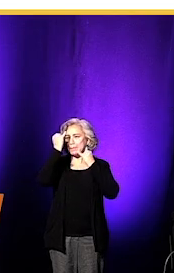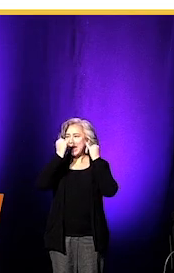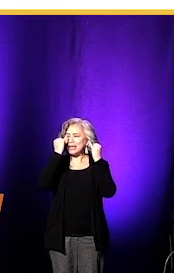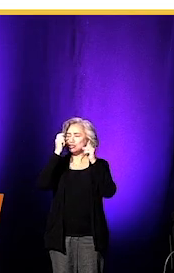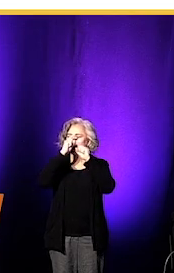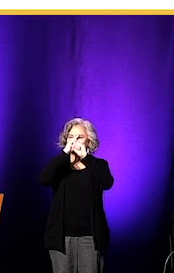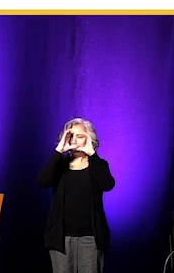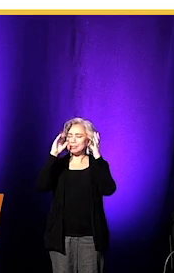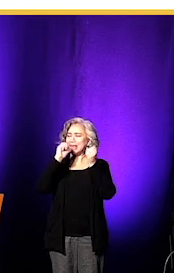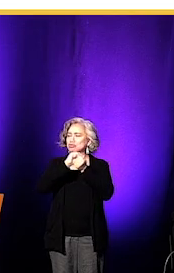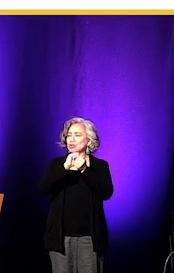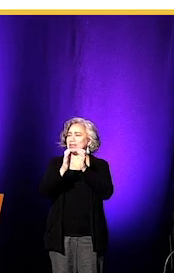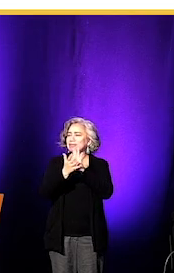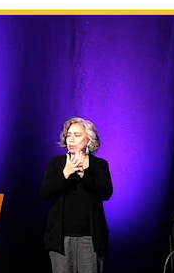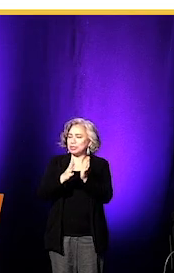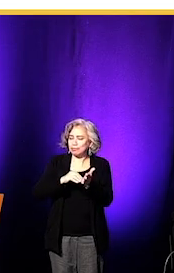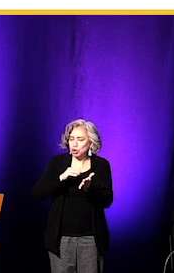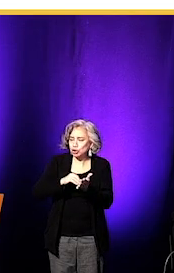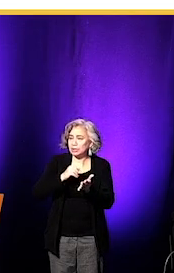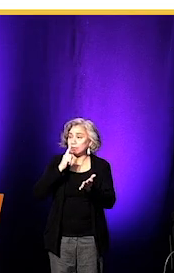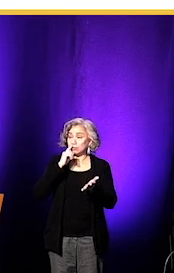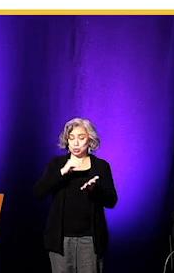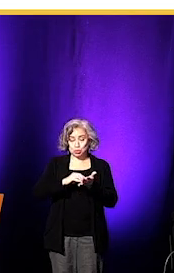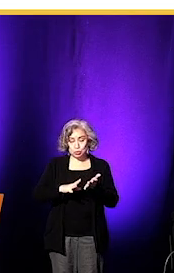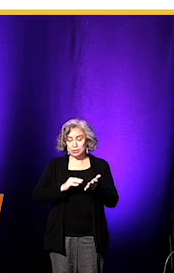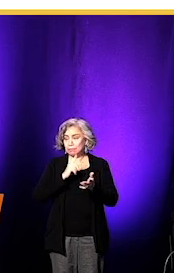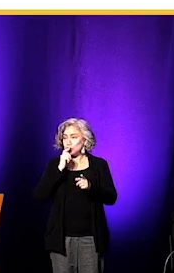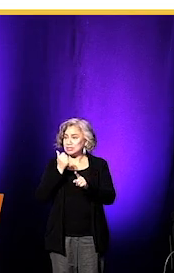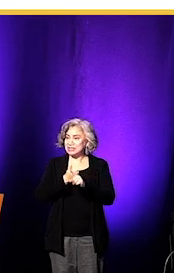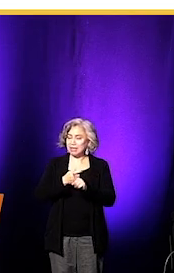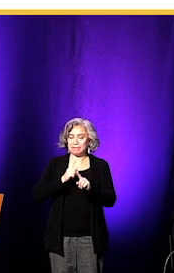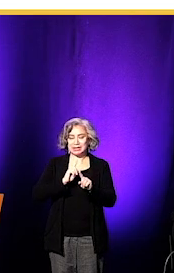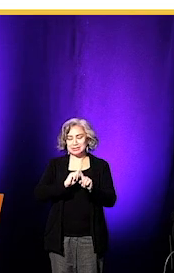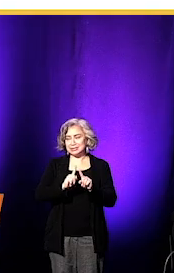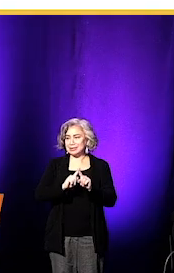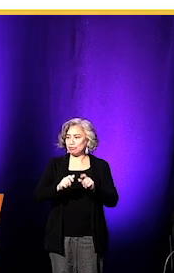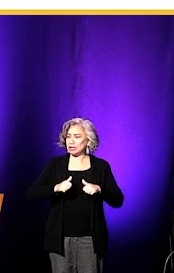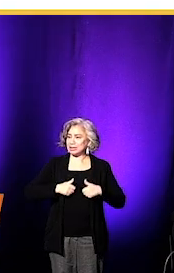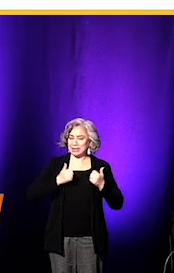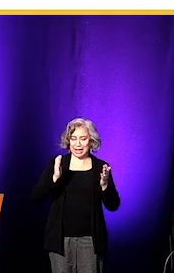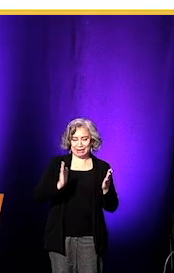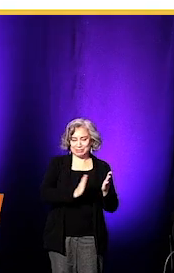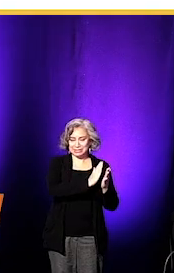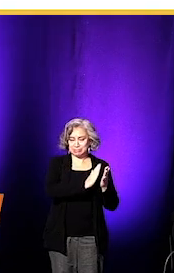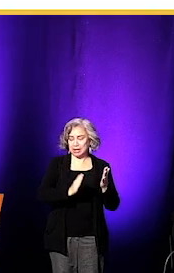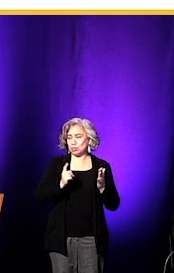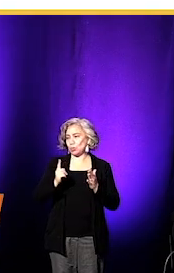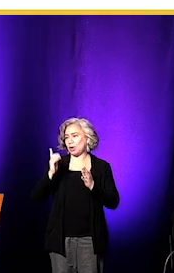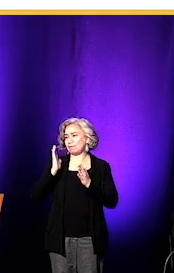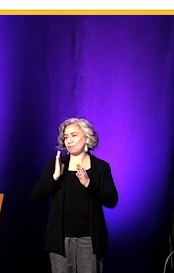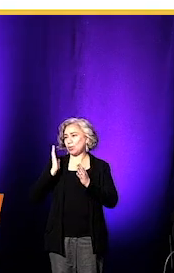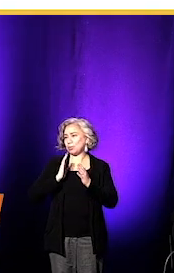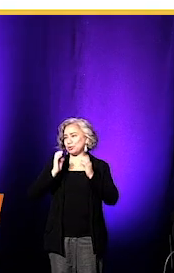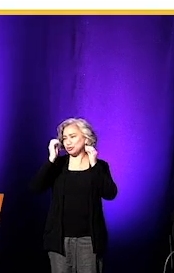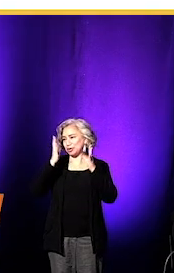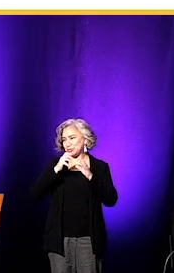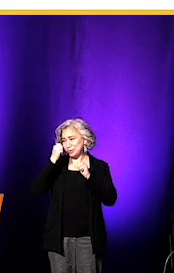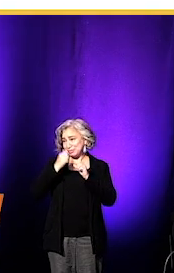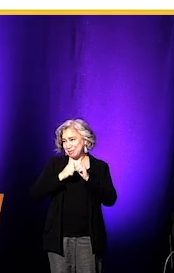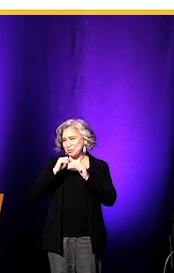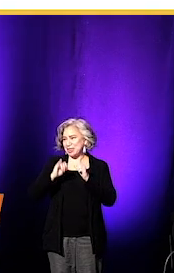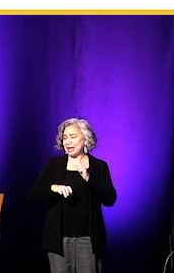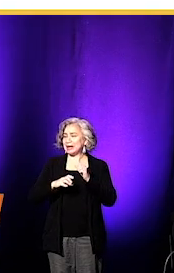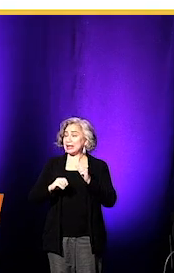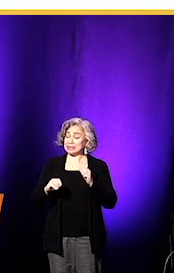both students and the self across the lifespan, as one former instructor recalled.